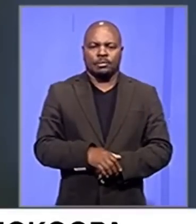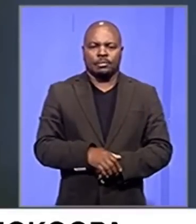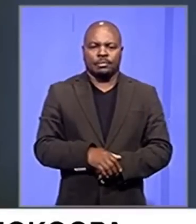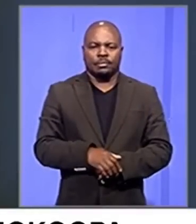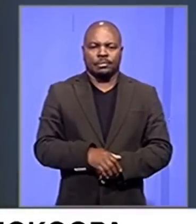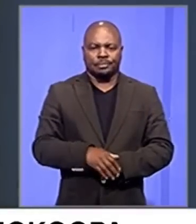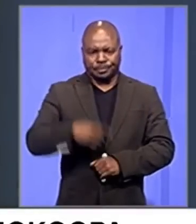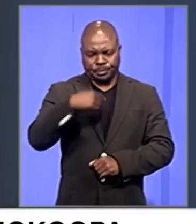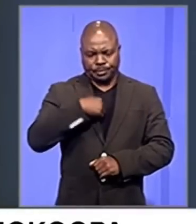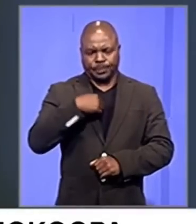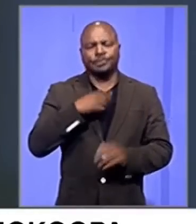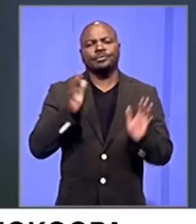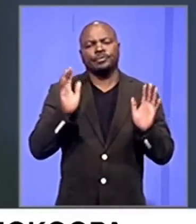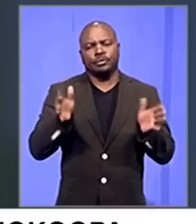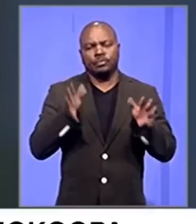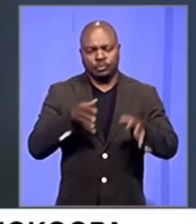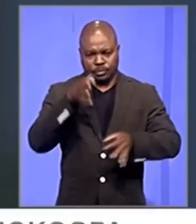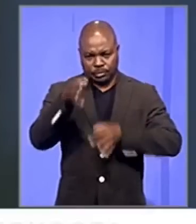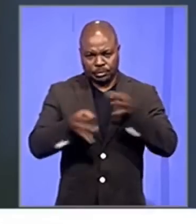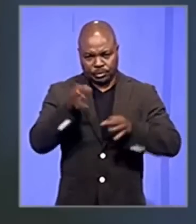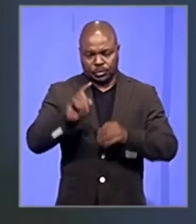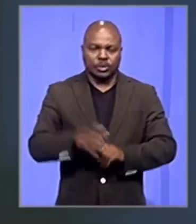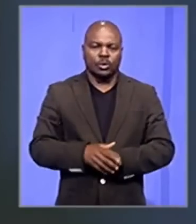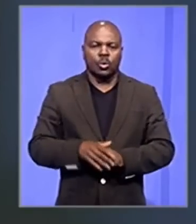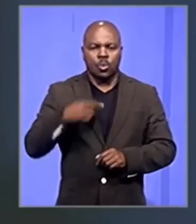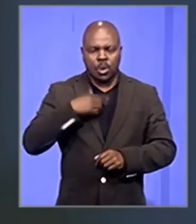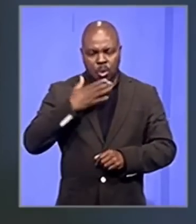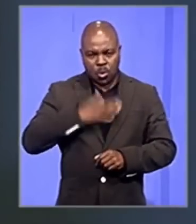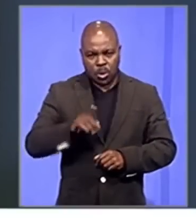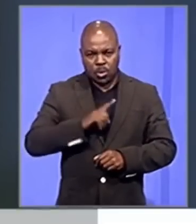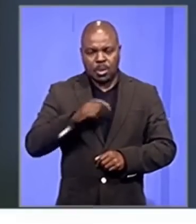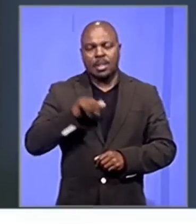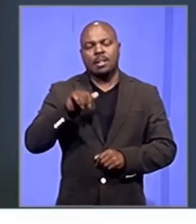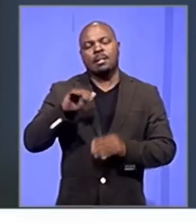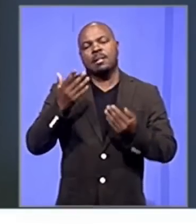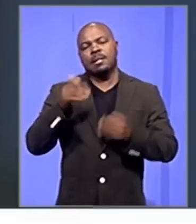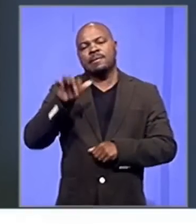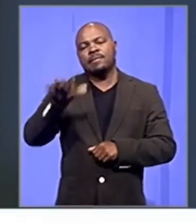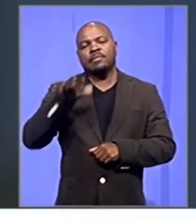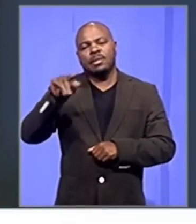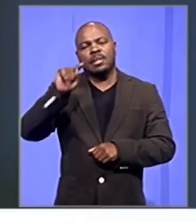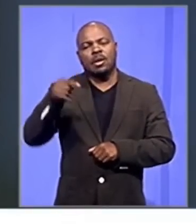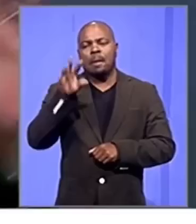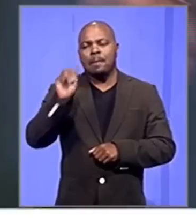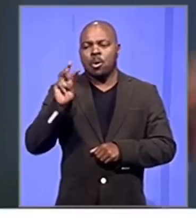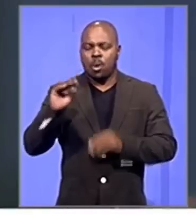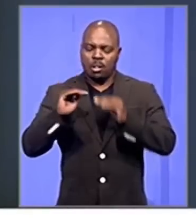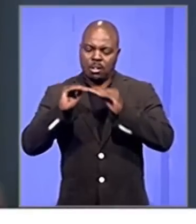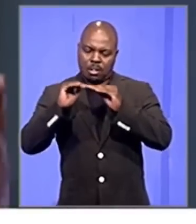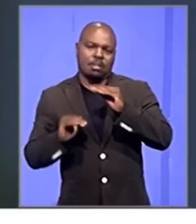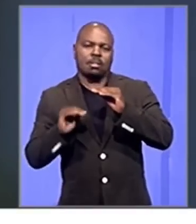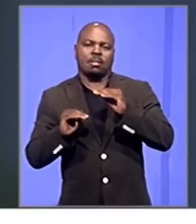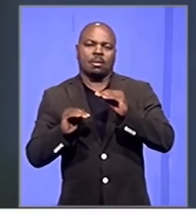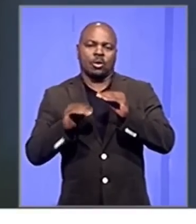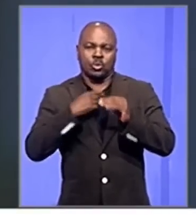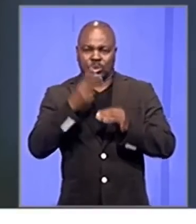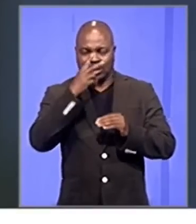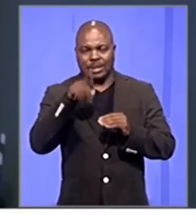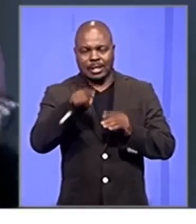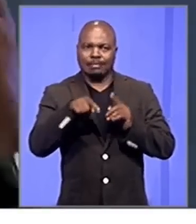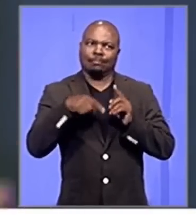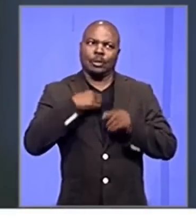I did make the point that we want to keep it at less than 15,000 megawatts, but you can see as a part of our